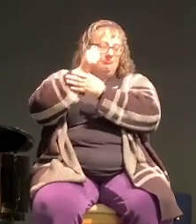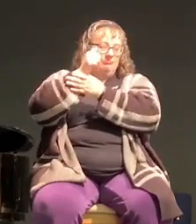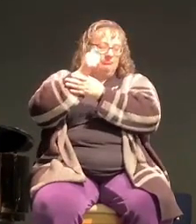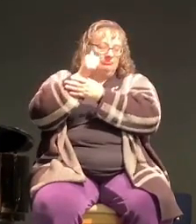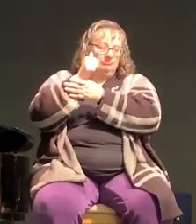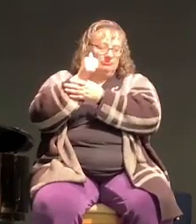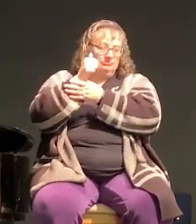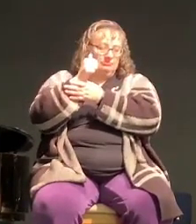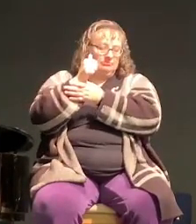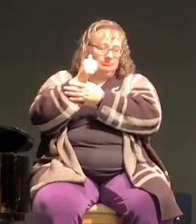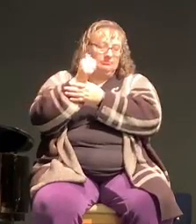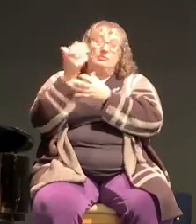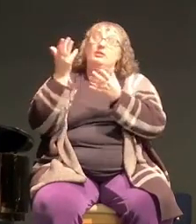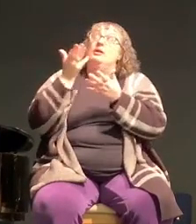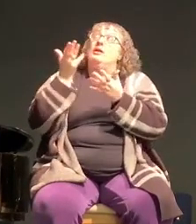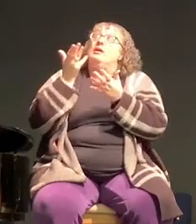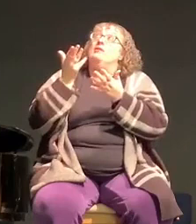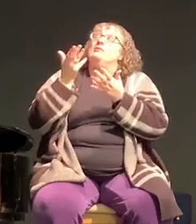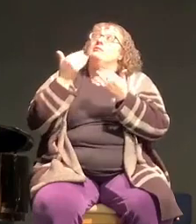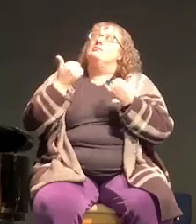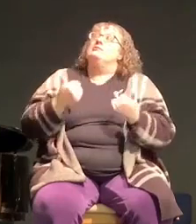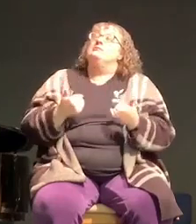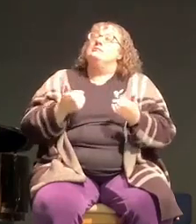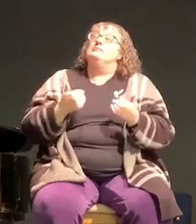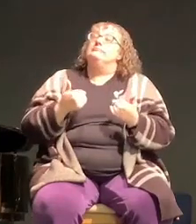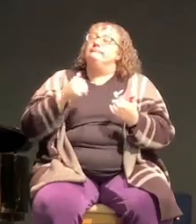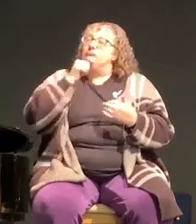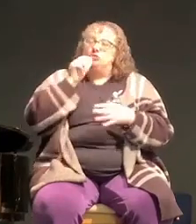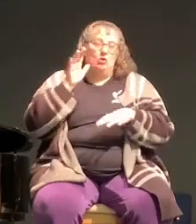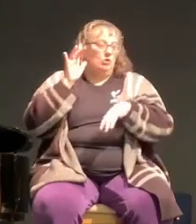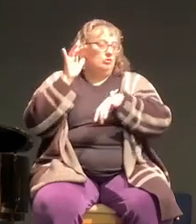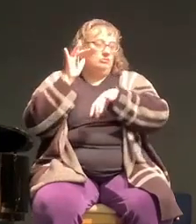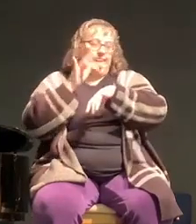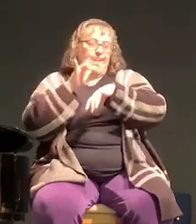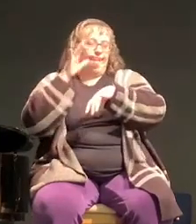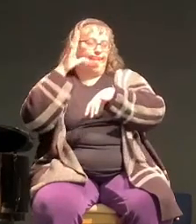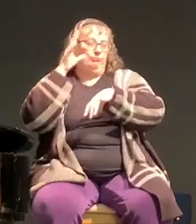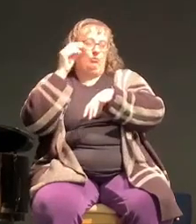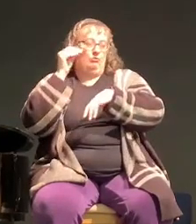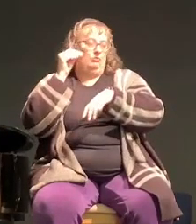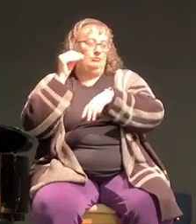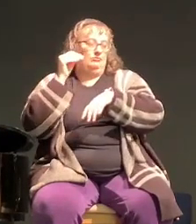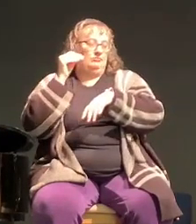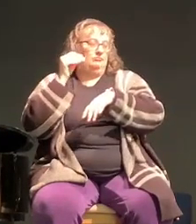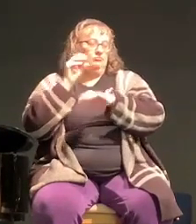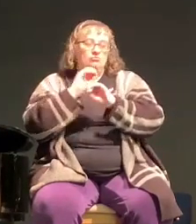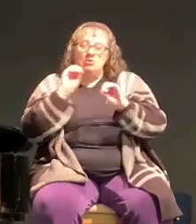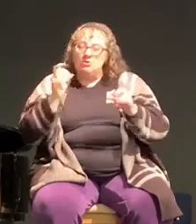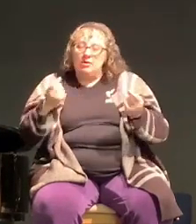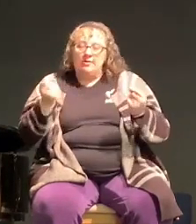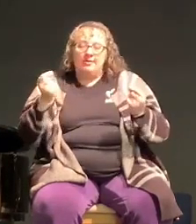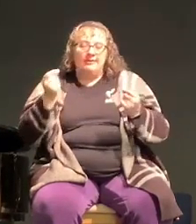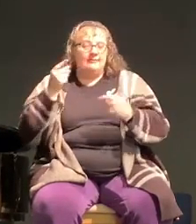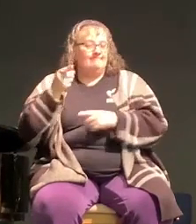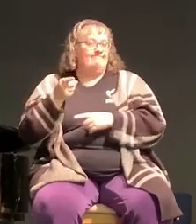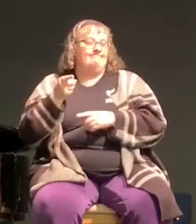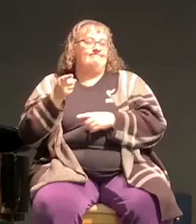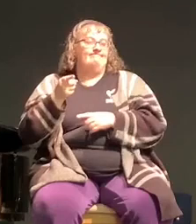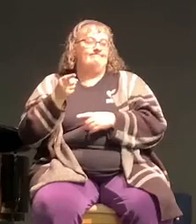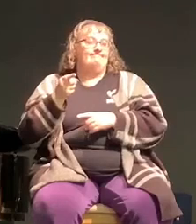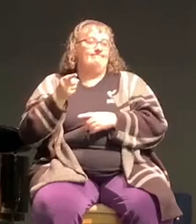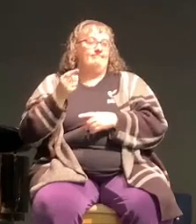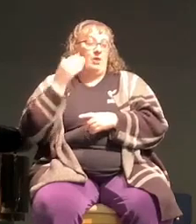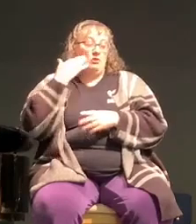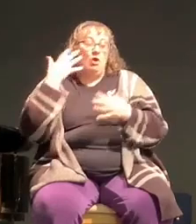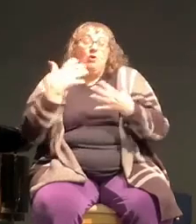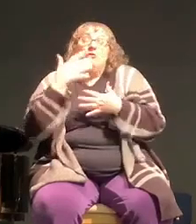Abraham." "Here I am," he replied. "Do not lay a hand on the boy," he said. "Do not do anything to him. Now I know that